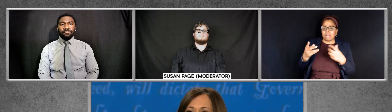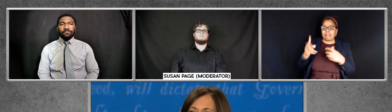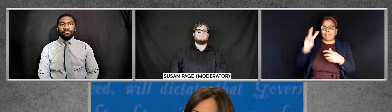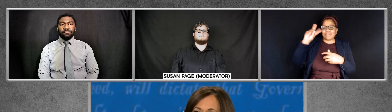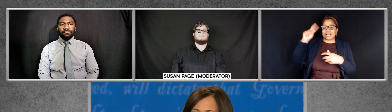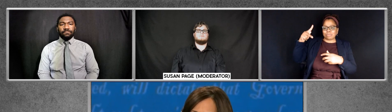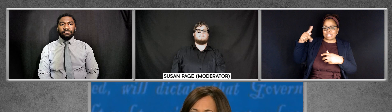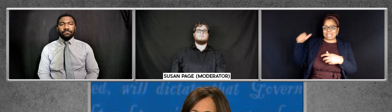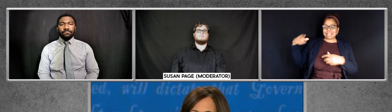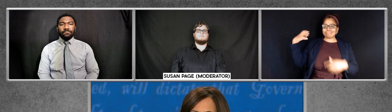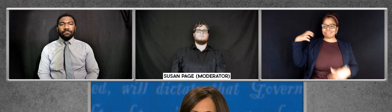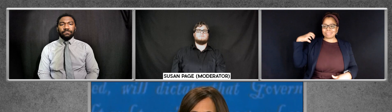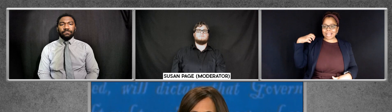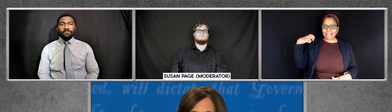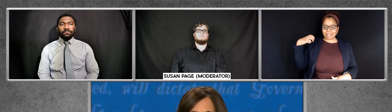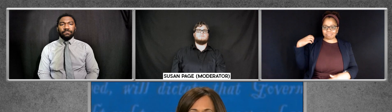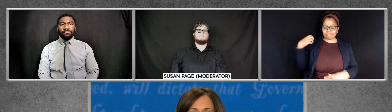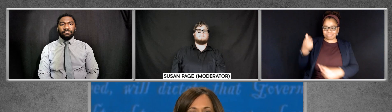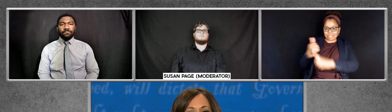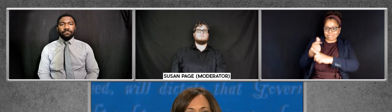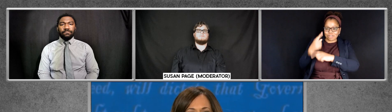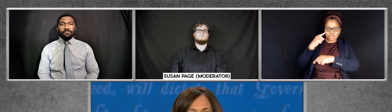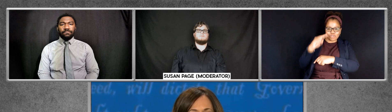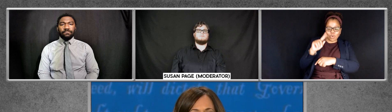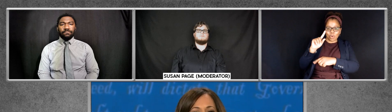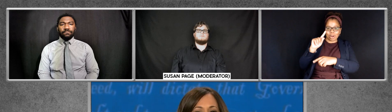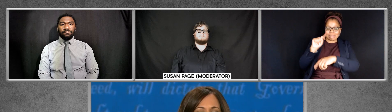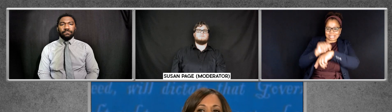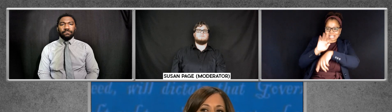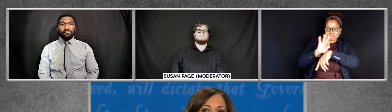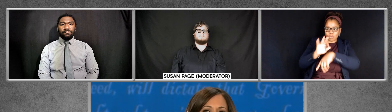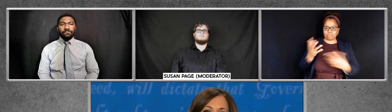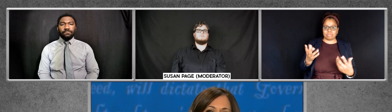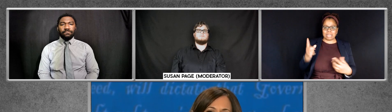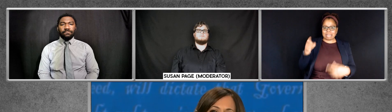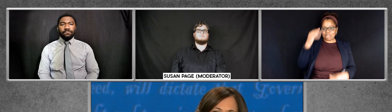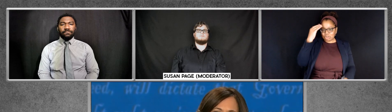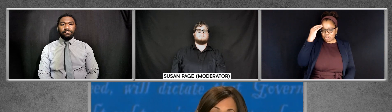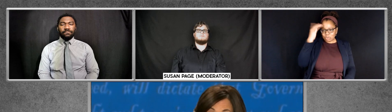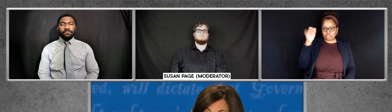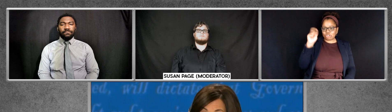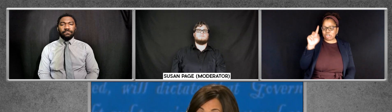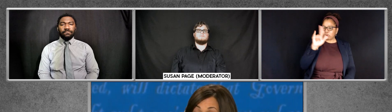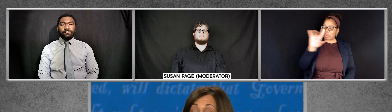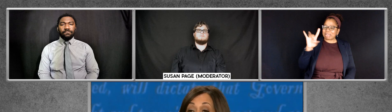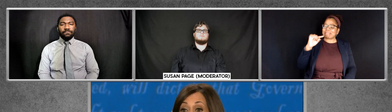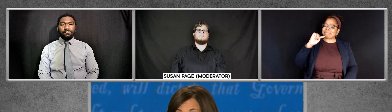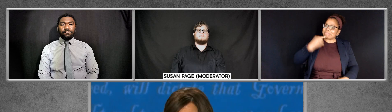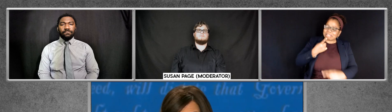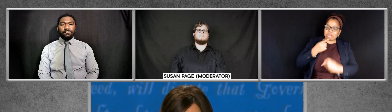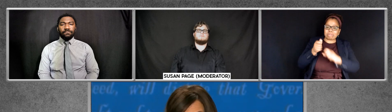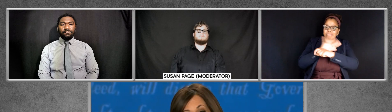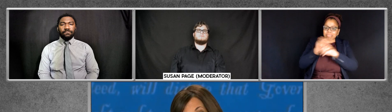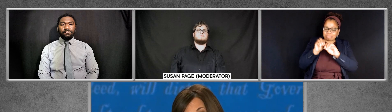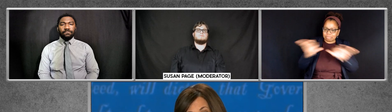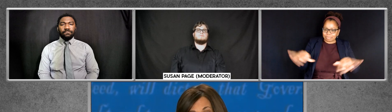of the task force and knew on January 28th how serious this was. And then thanks to Bob